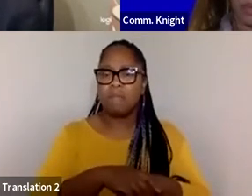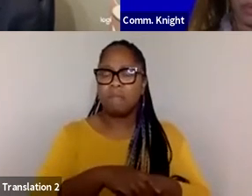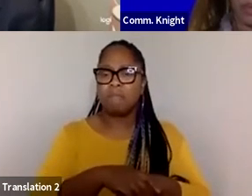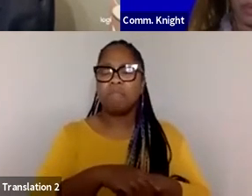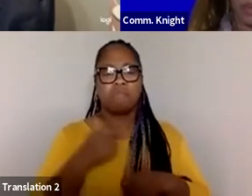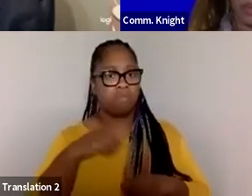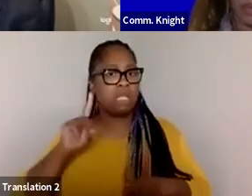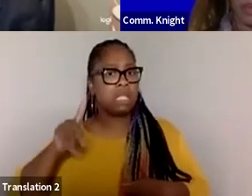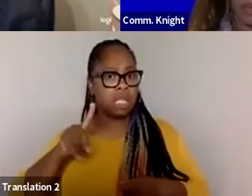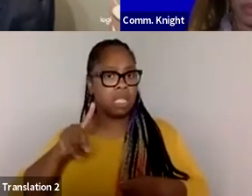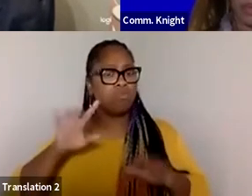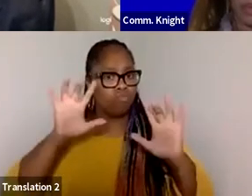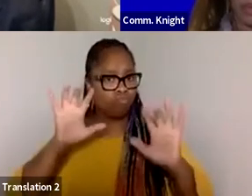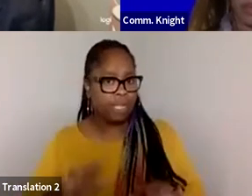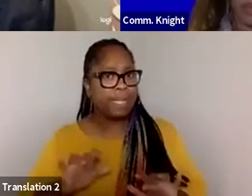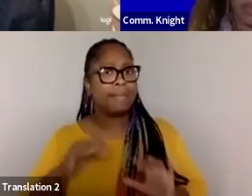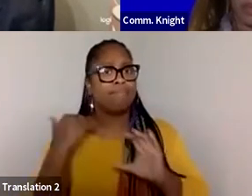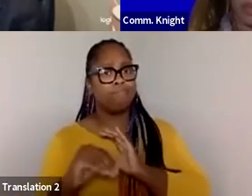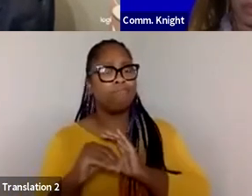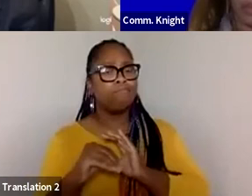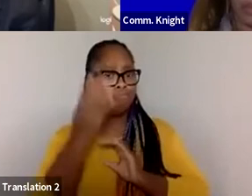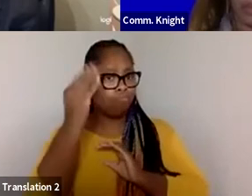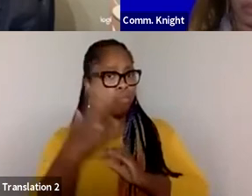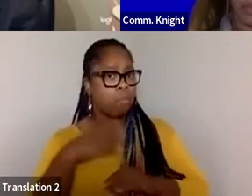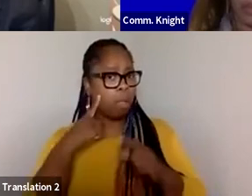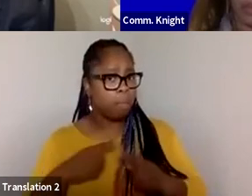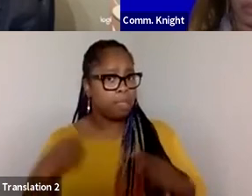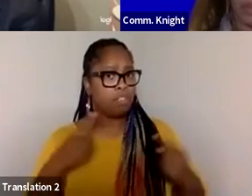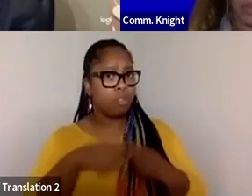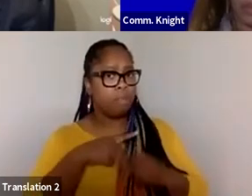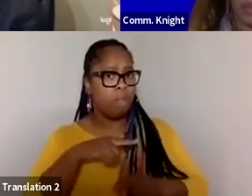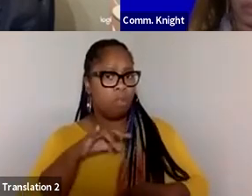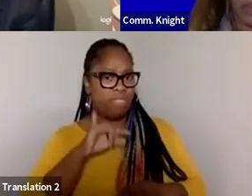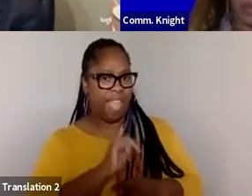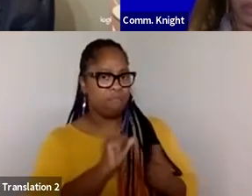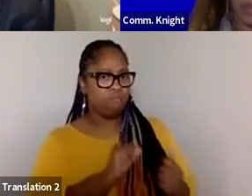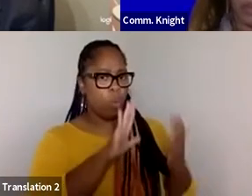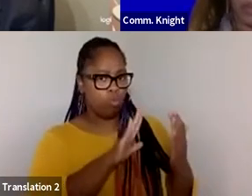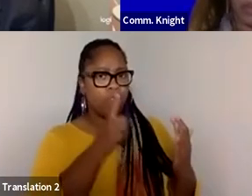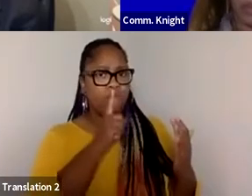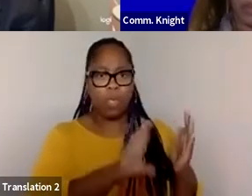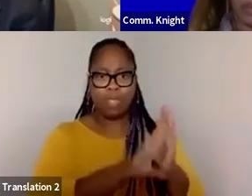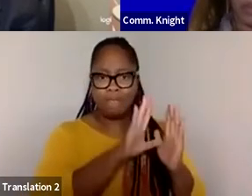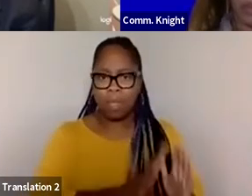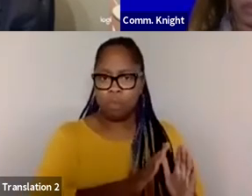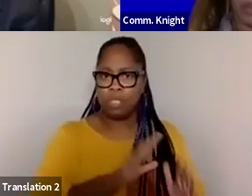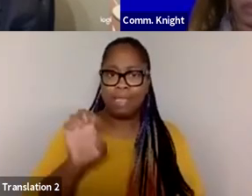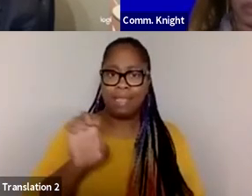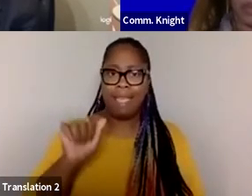in saying, voicing my opposition to the methodology of the developer's